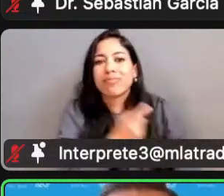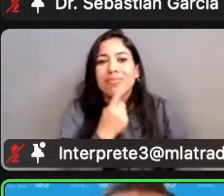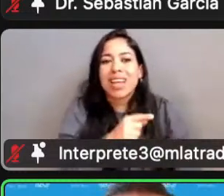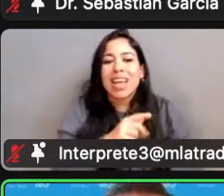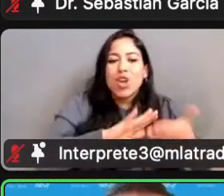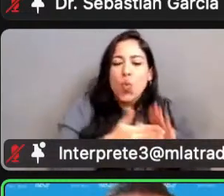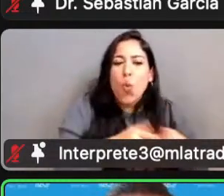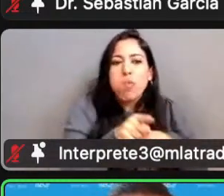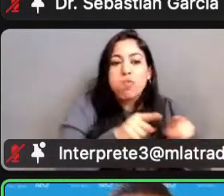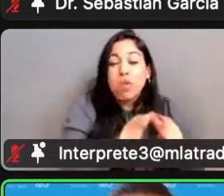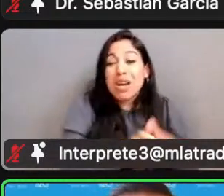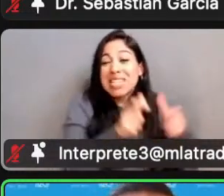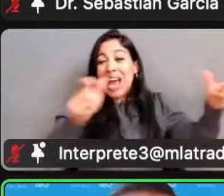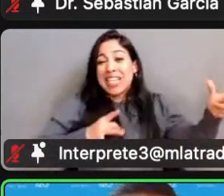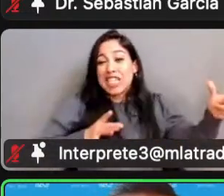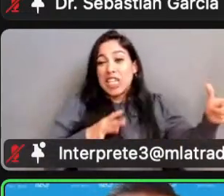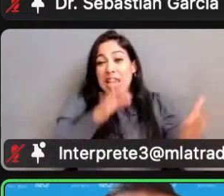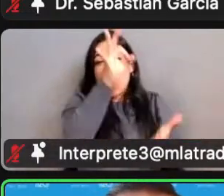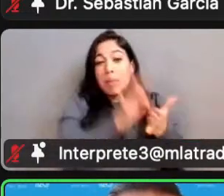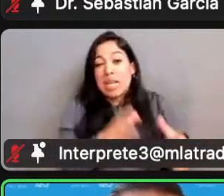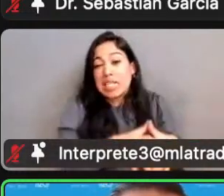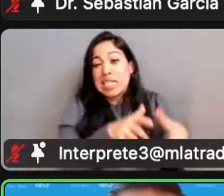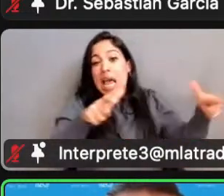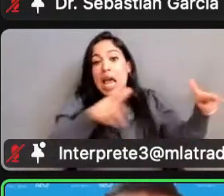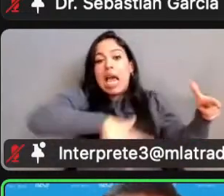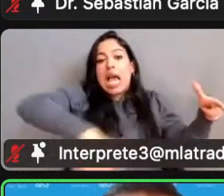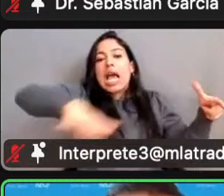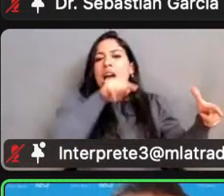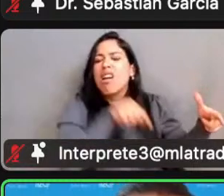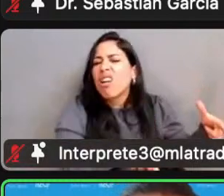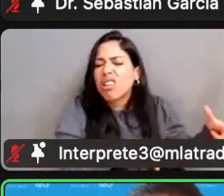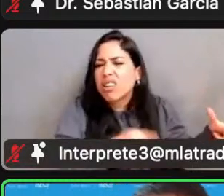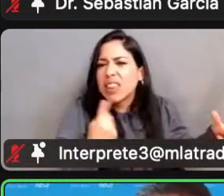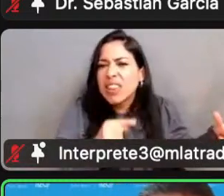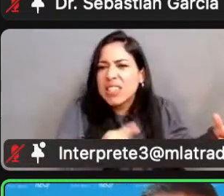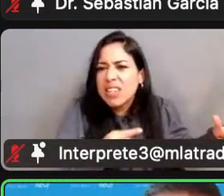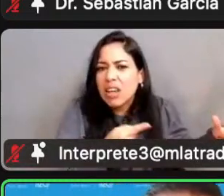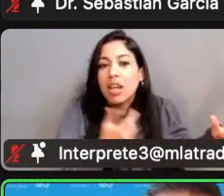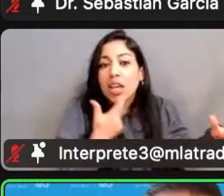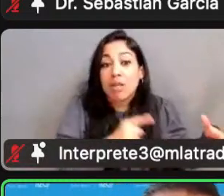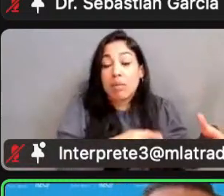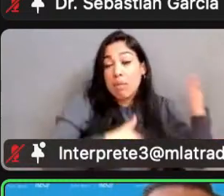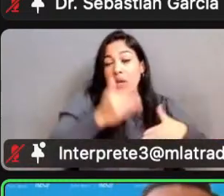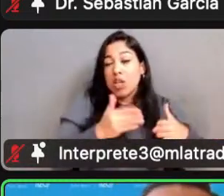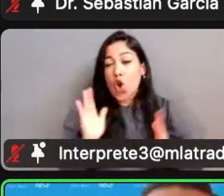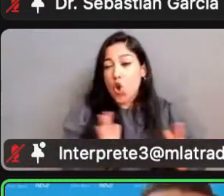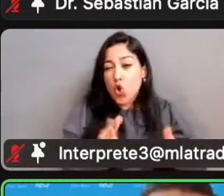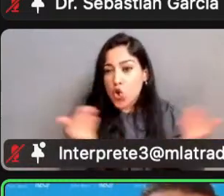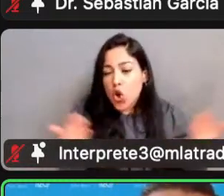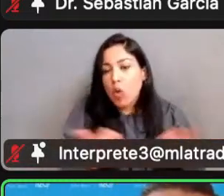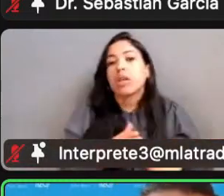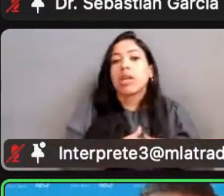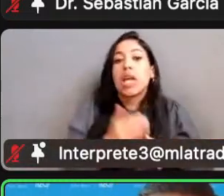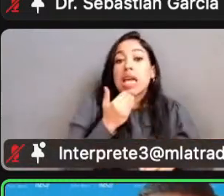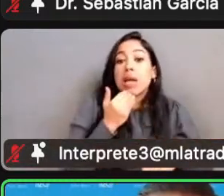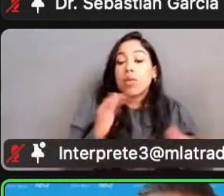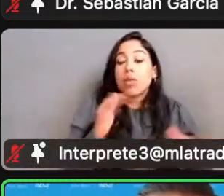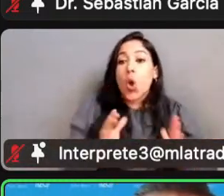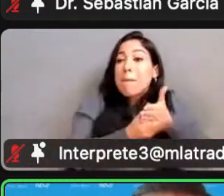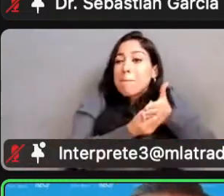the communes of the big city and ordered from the